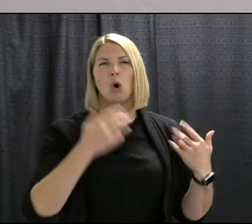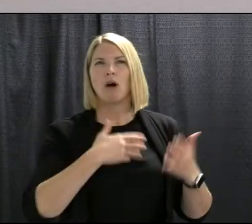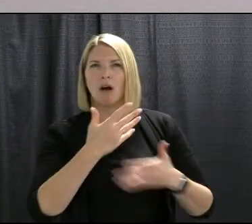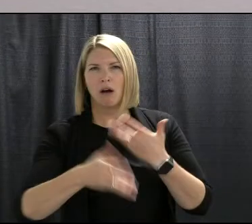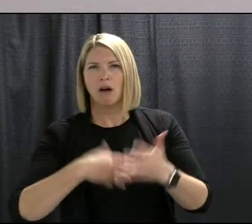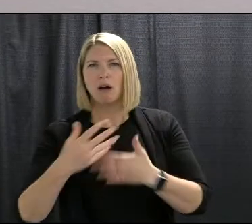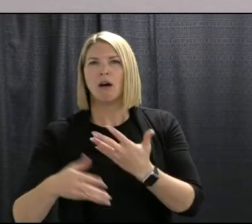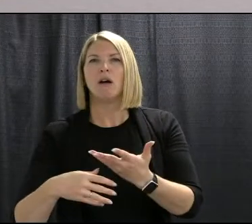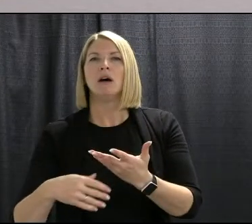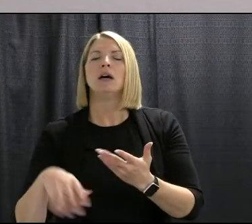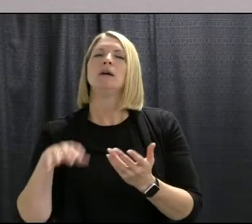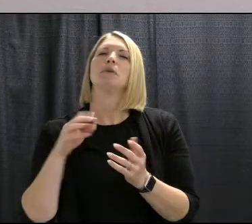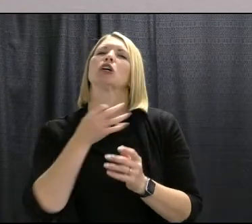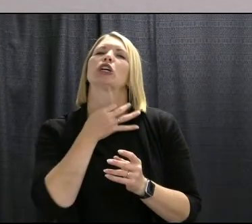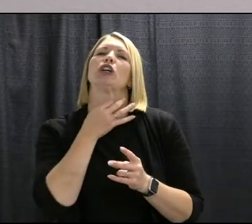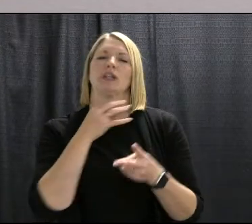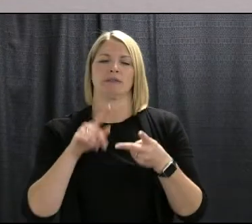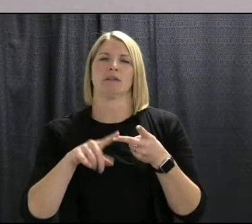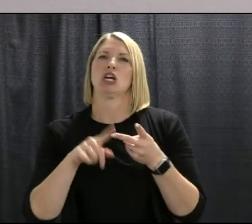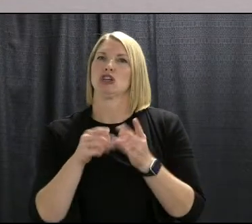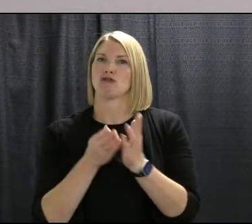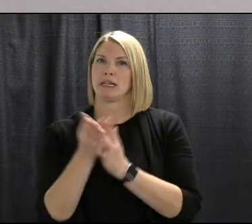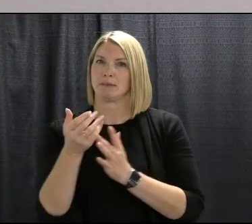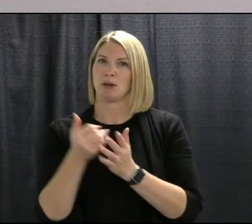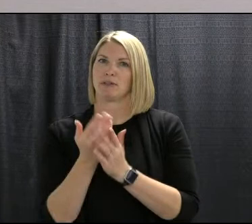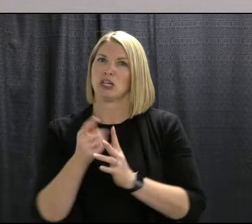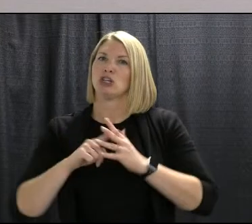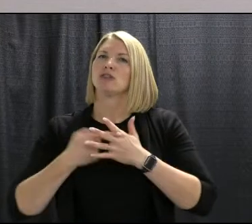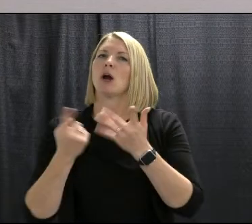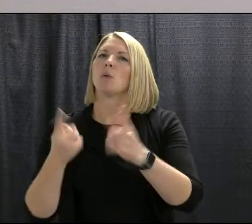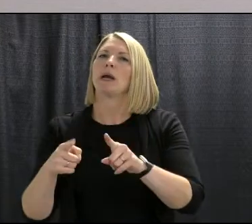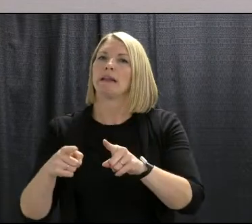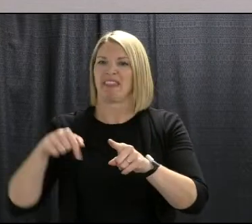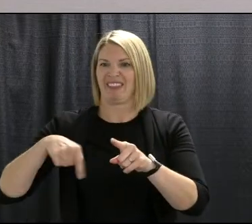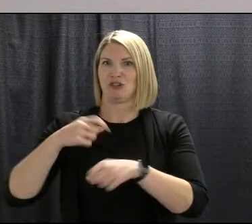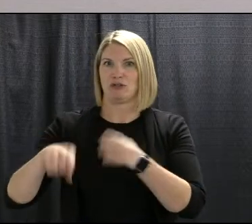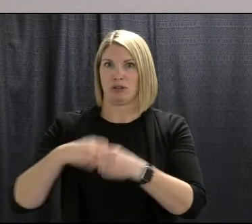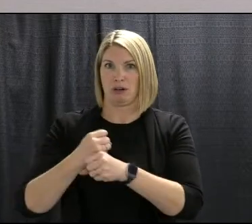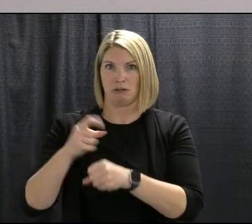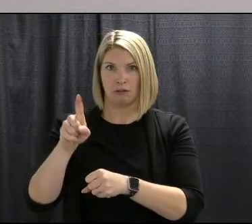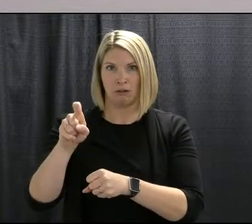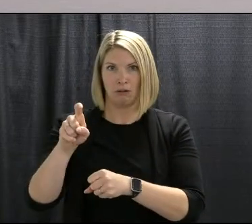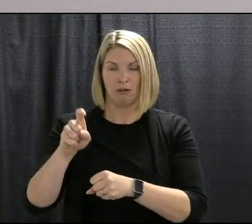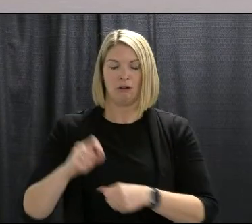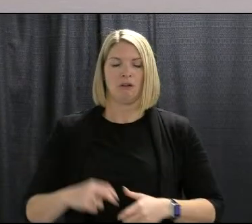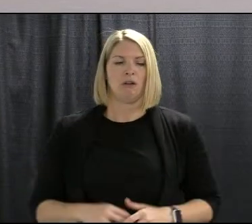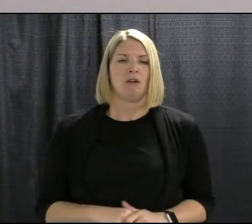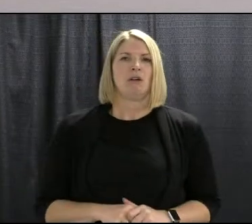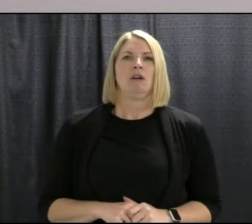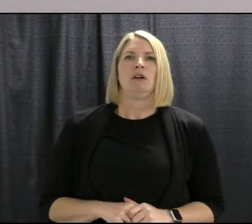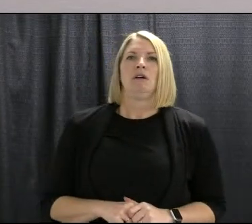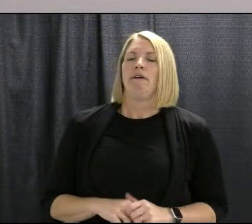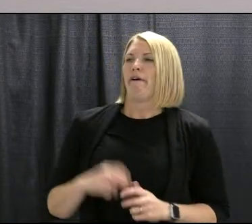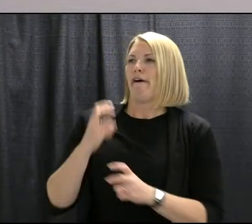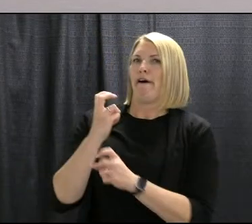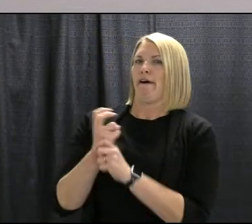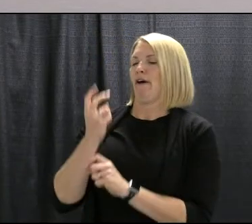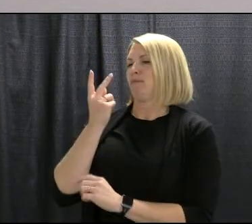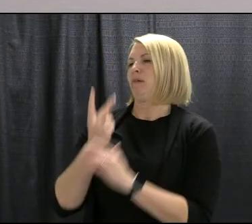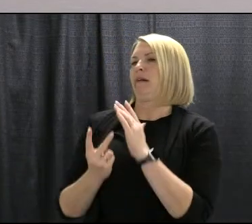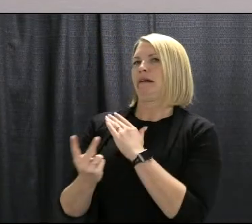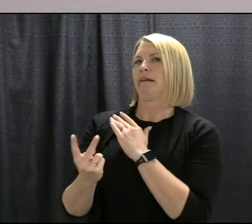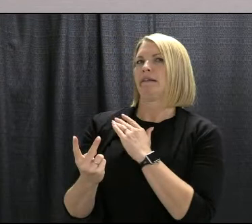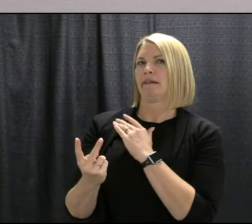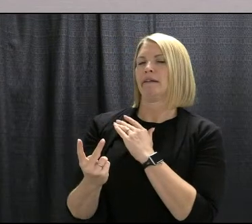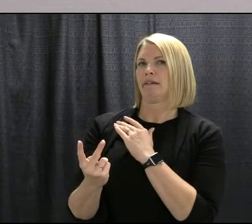pay transparency section of this by year's end? Well, I think that would be for us to prejudge how consultations are going to